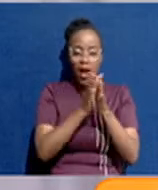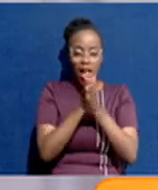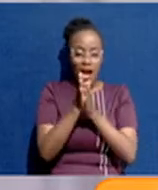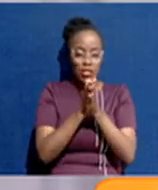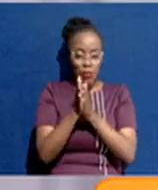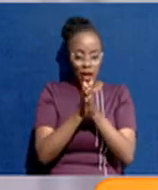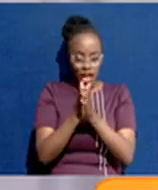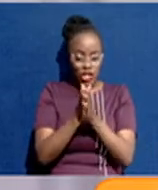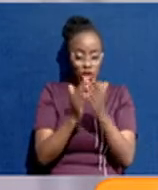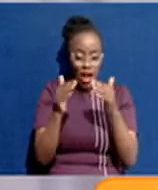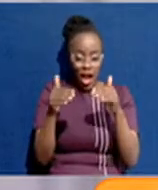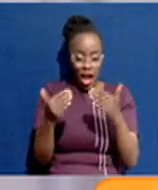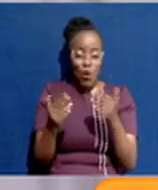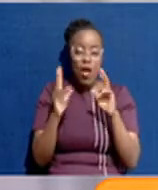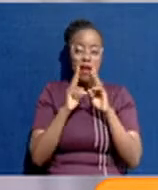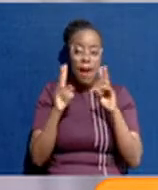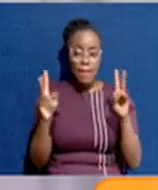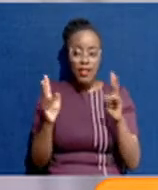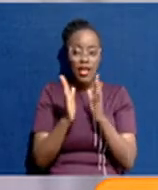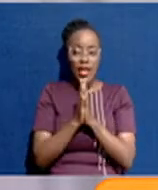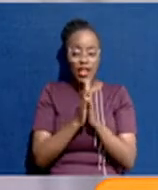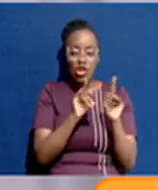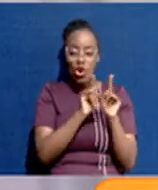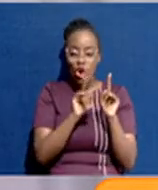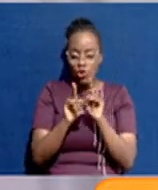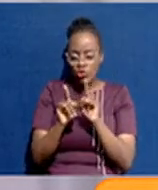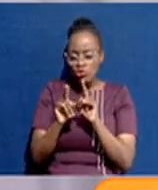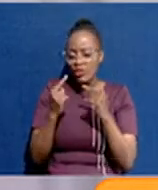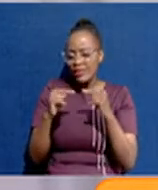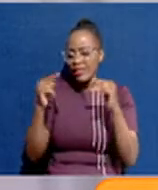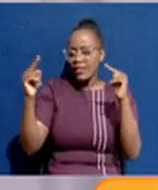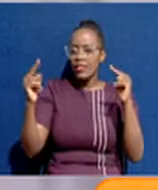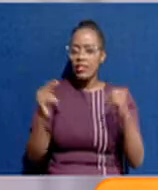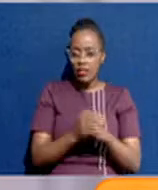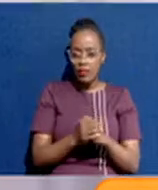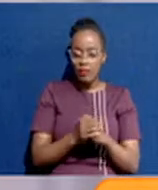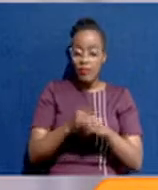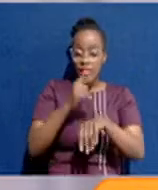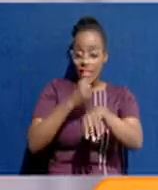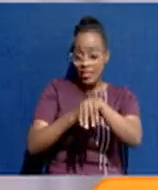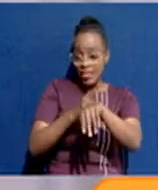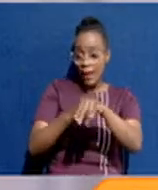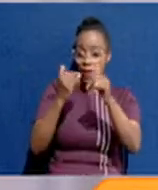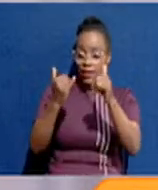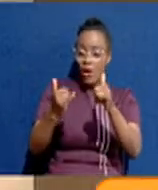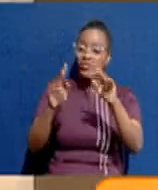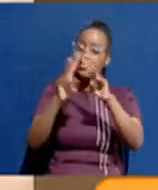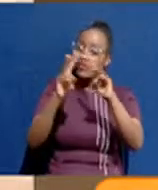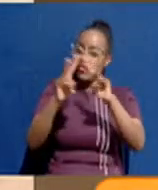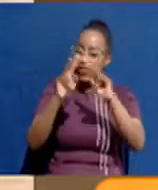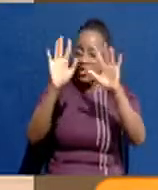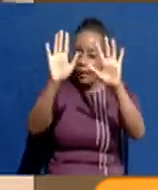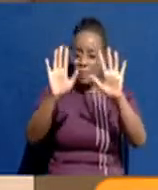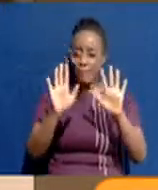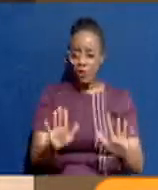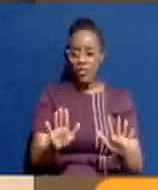aspirations in peace and tranquility. Time is of the essence.